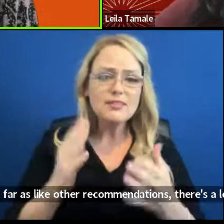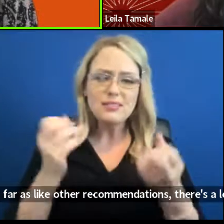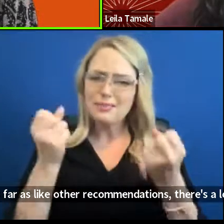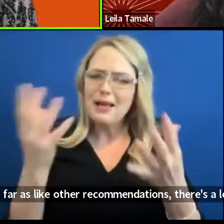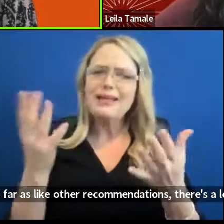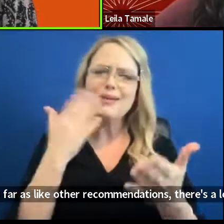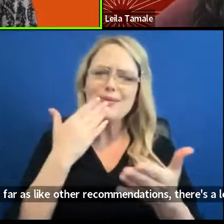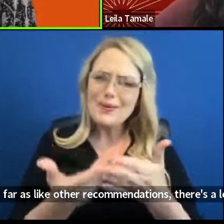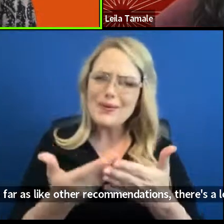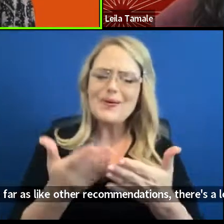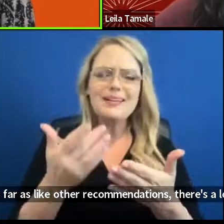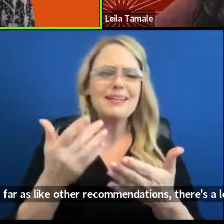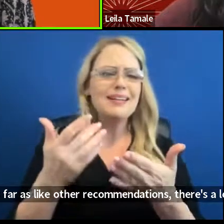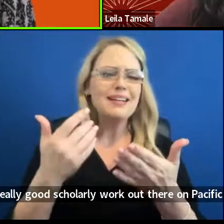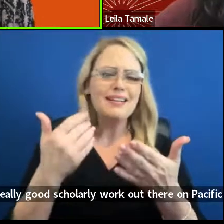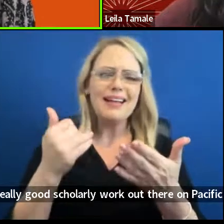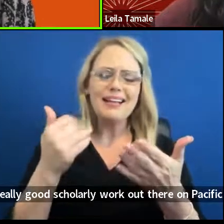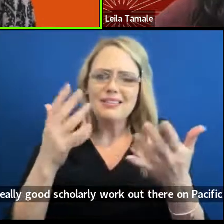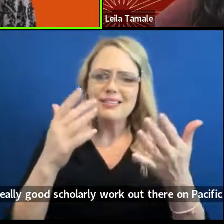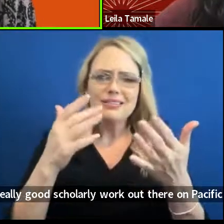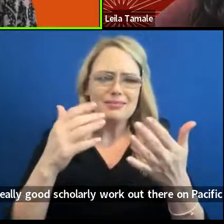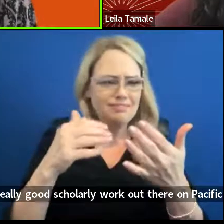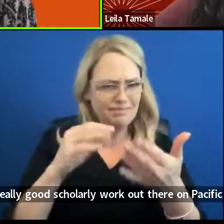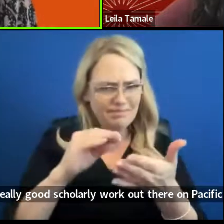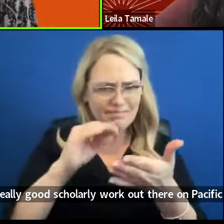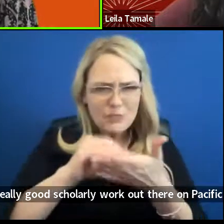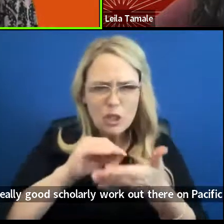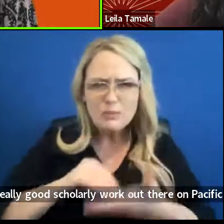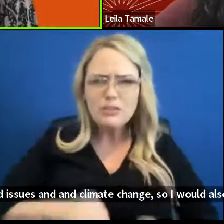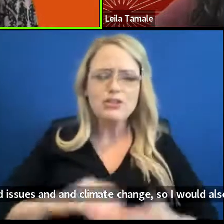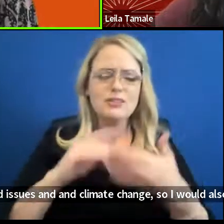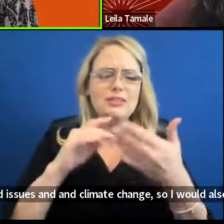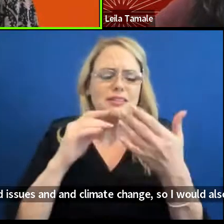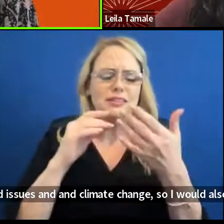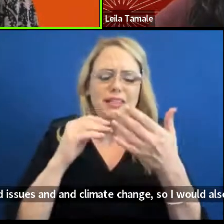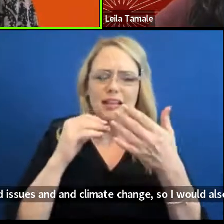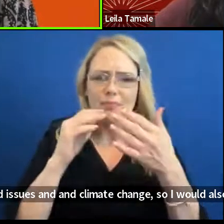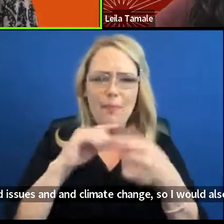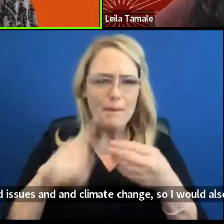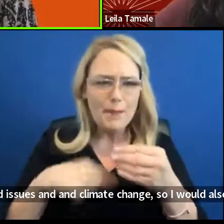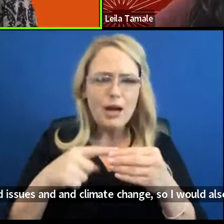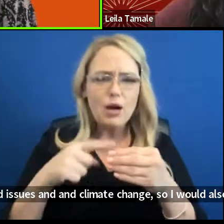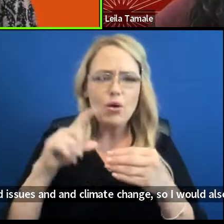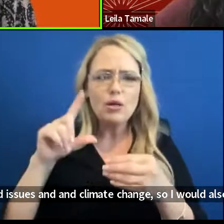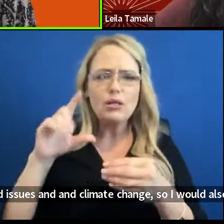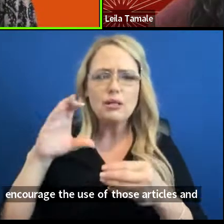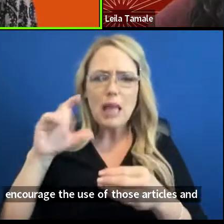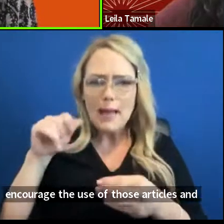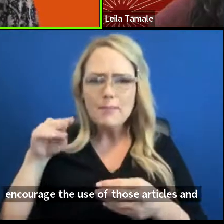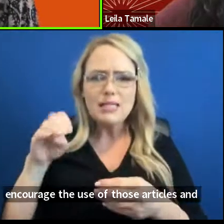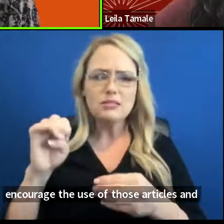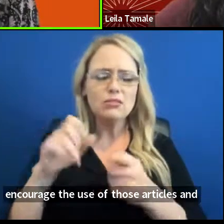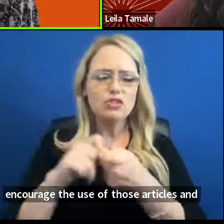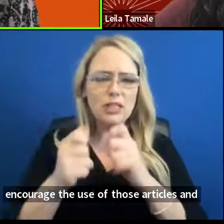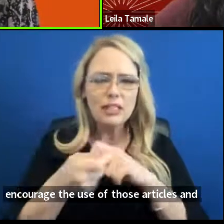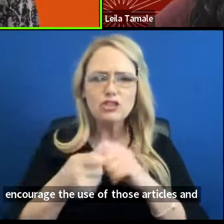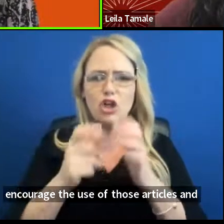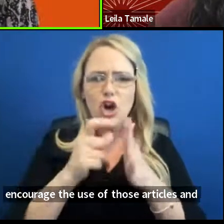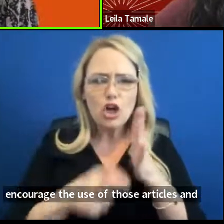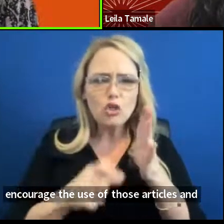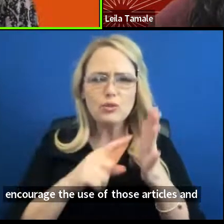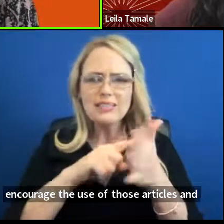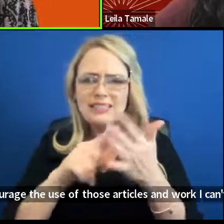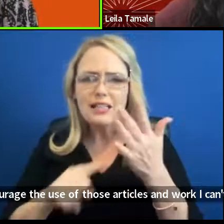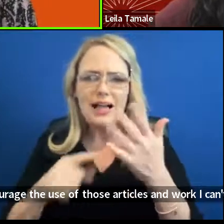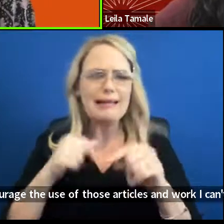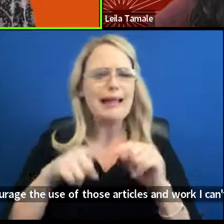Island issues and climate change. So I would also encourage the use of those articles and work. But I can't think of them off the